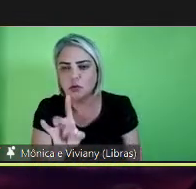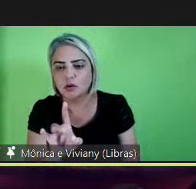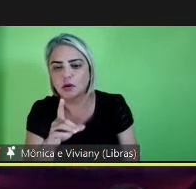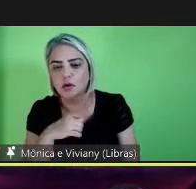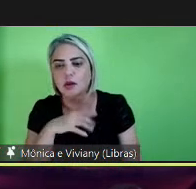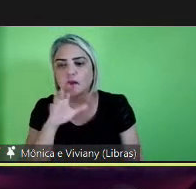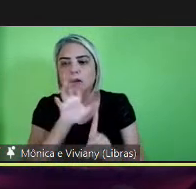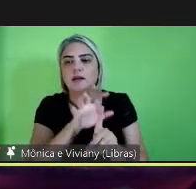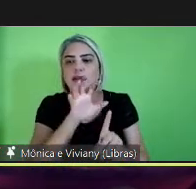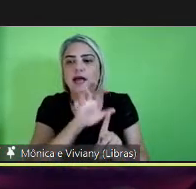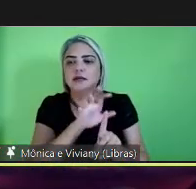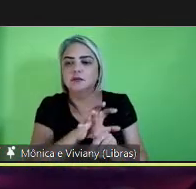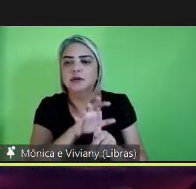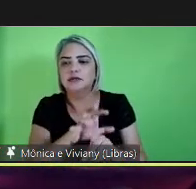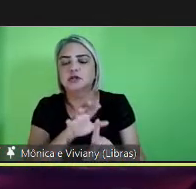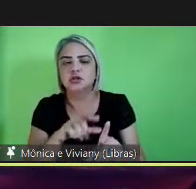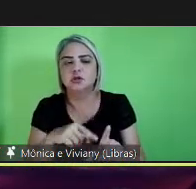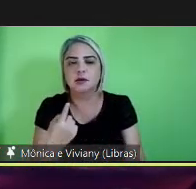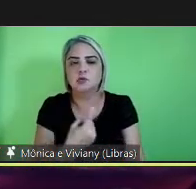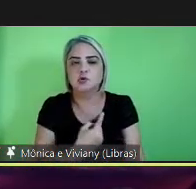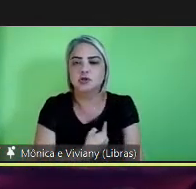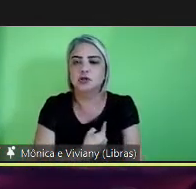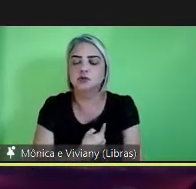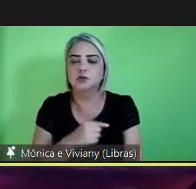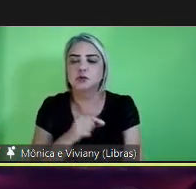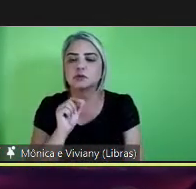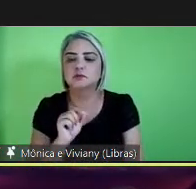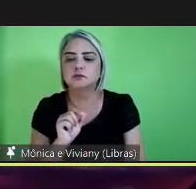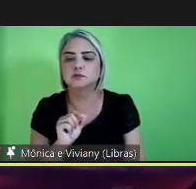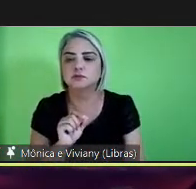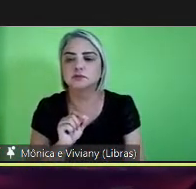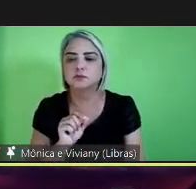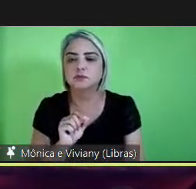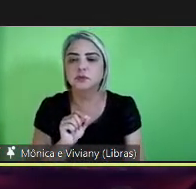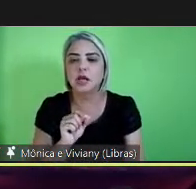loss. So what can we do in primary care teams?